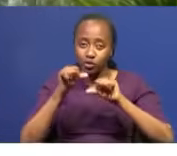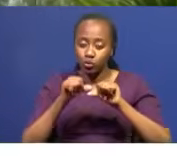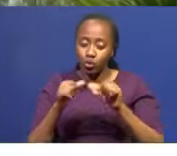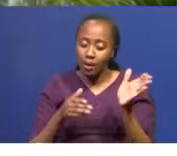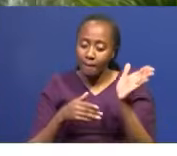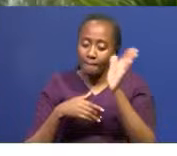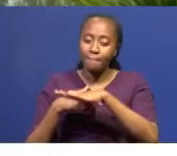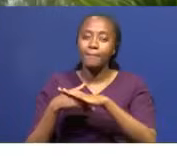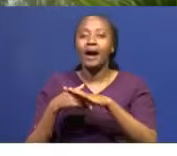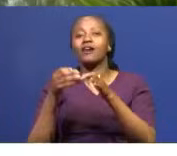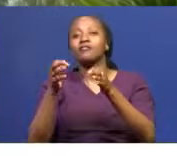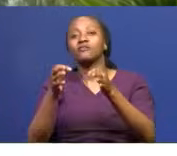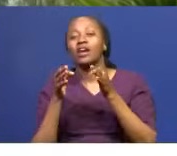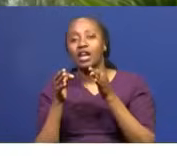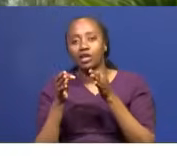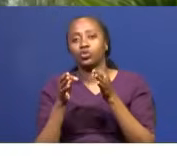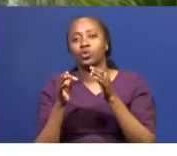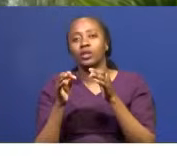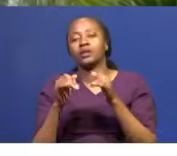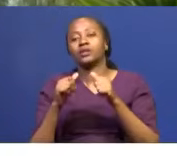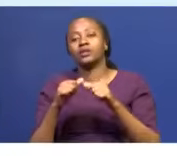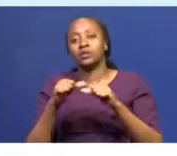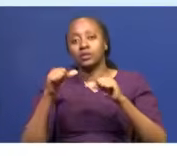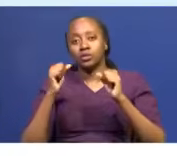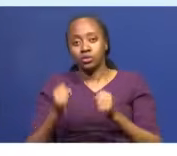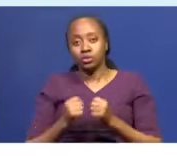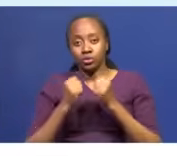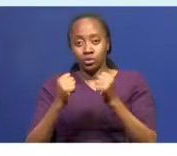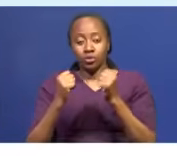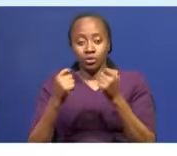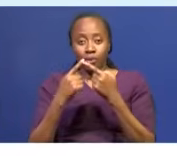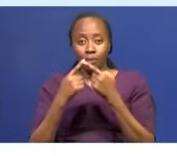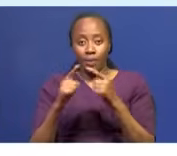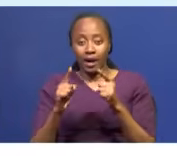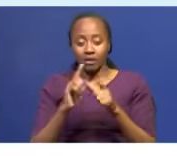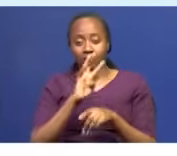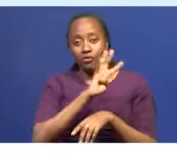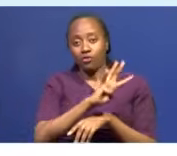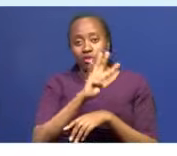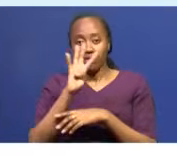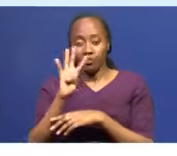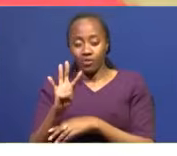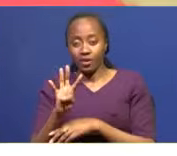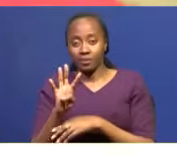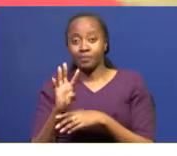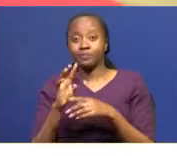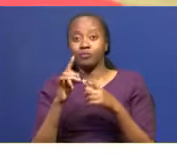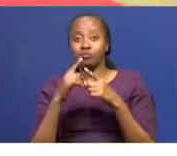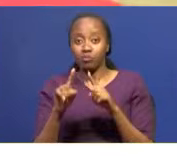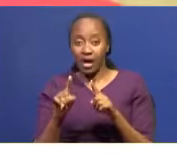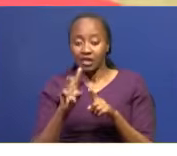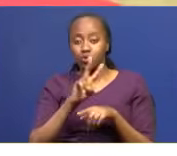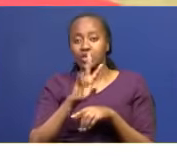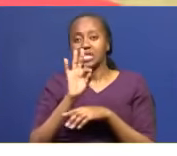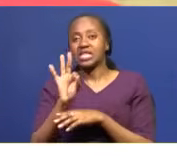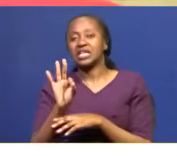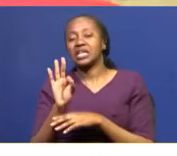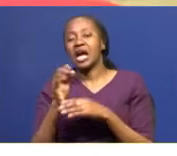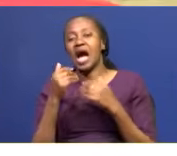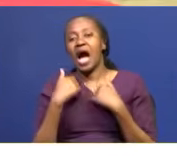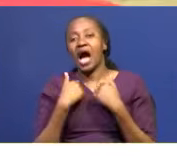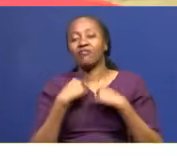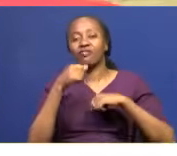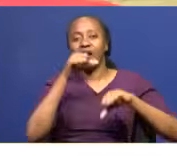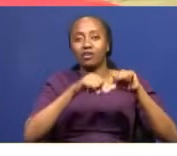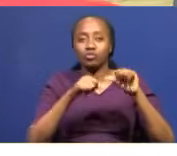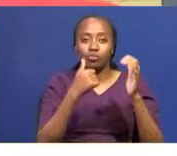financial stability in public universities. Out of 43 universities, 23 were technically insolvent when the Kenya